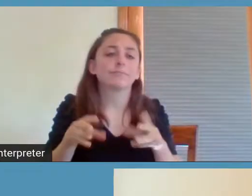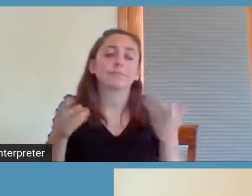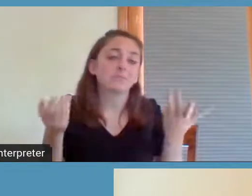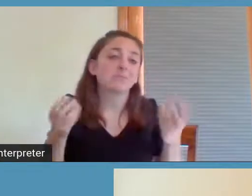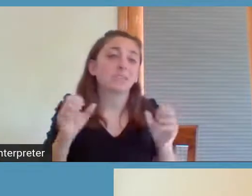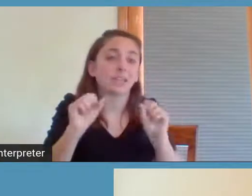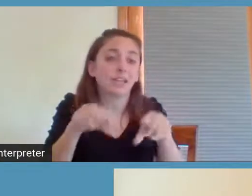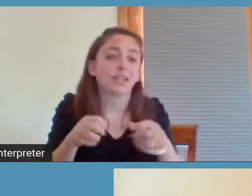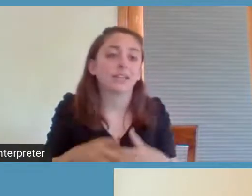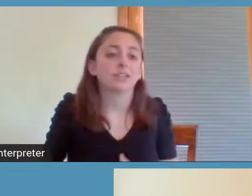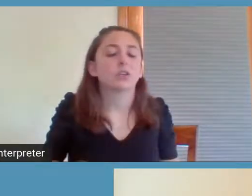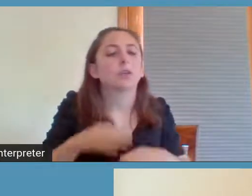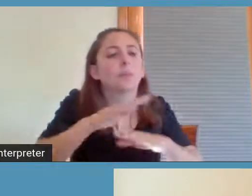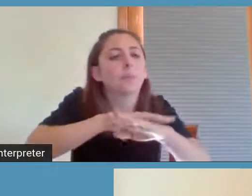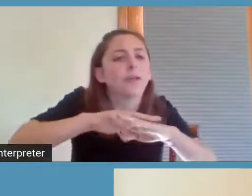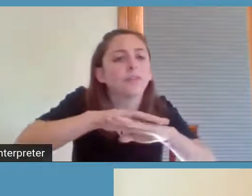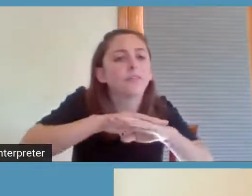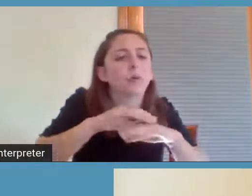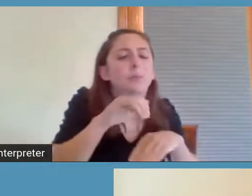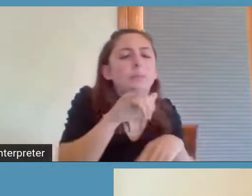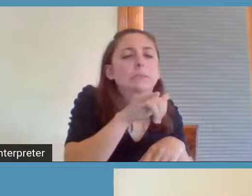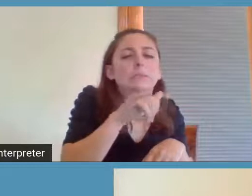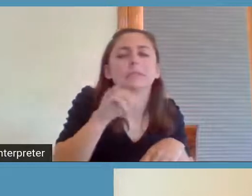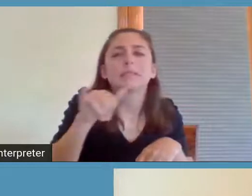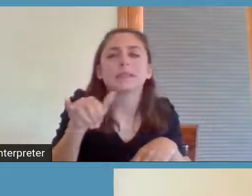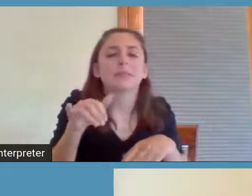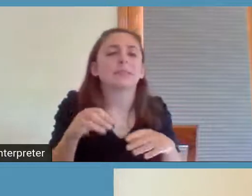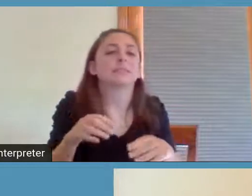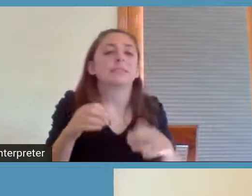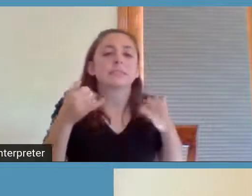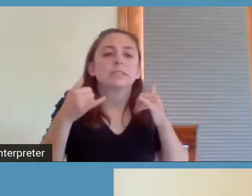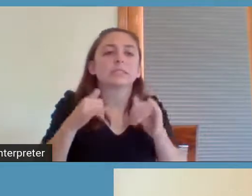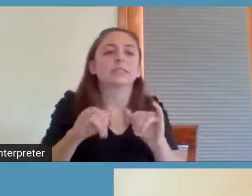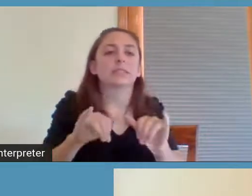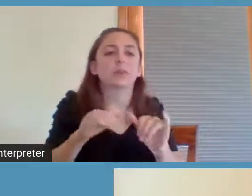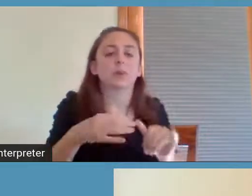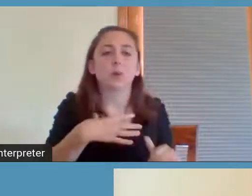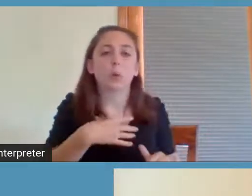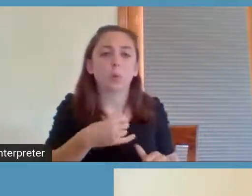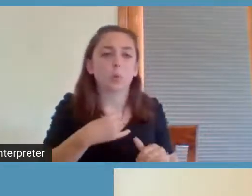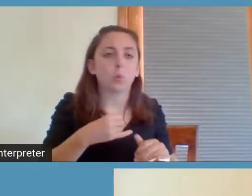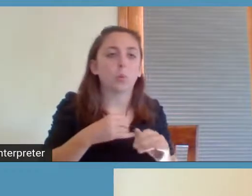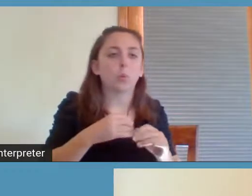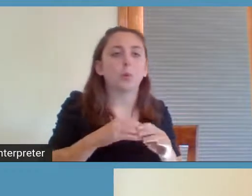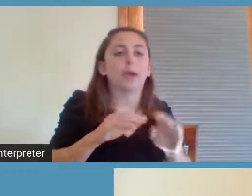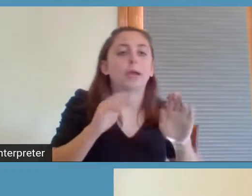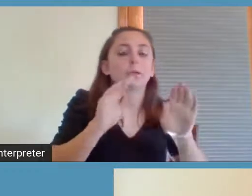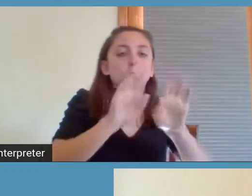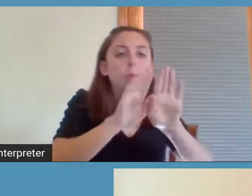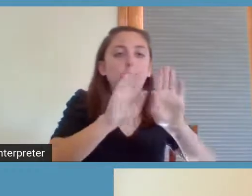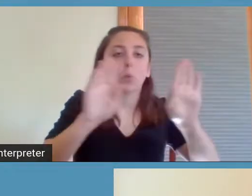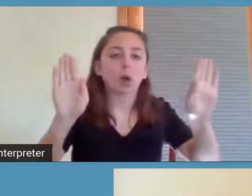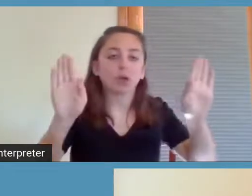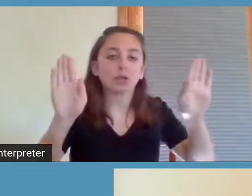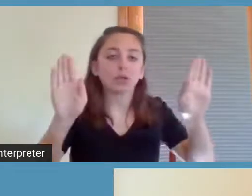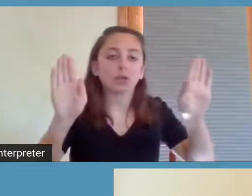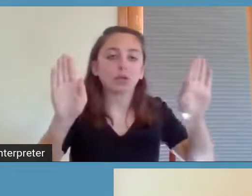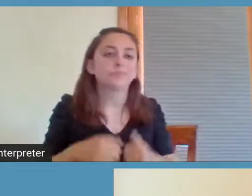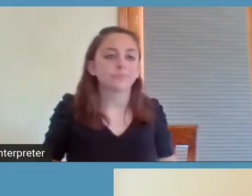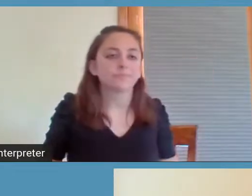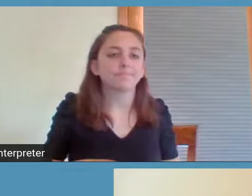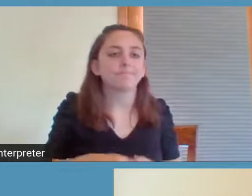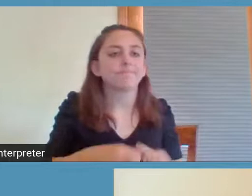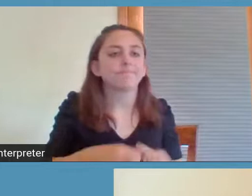similar in terms of how you navigate. So you still had white walls, you still had the white box gallery or exhibition